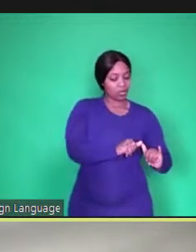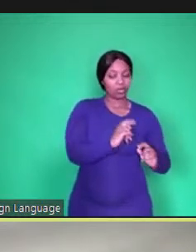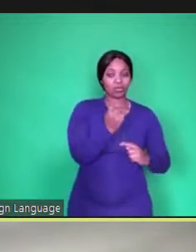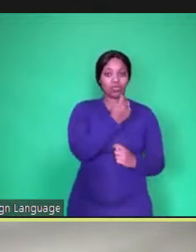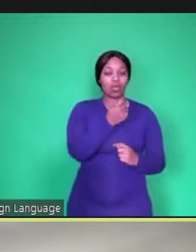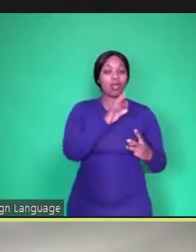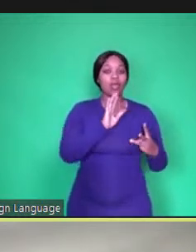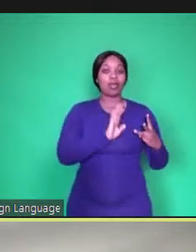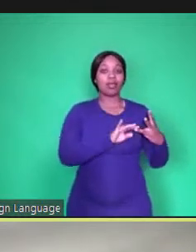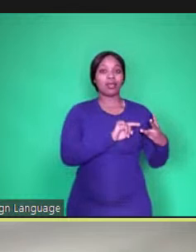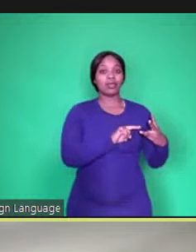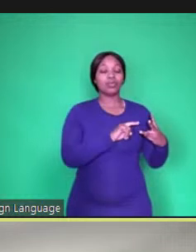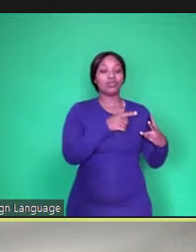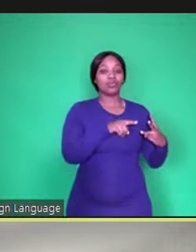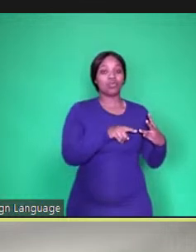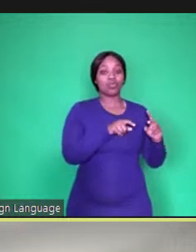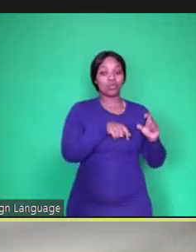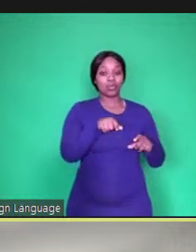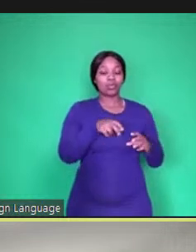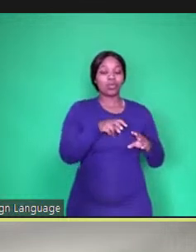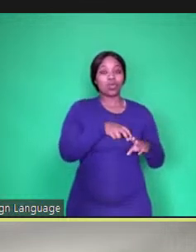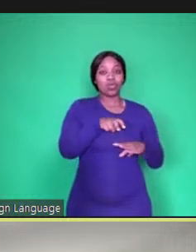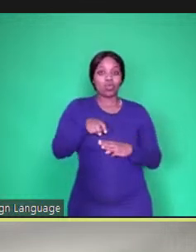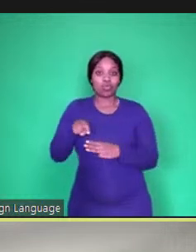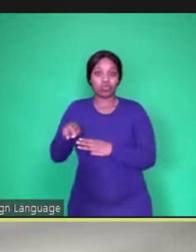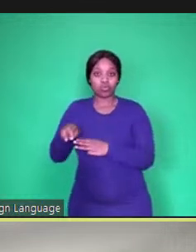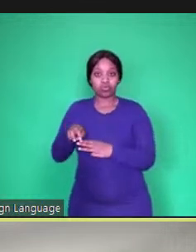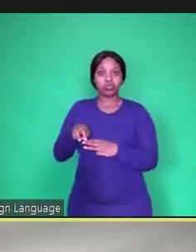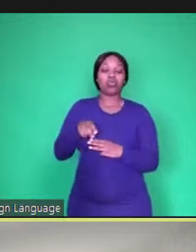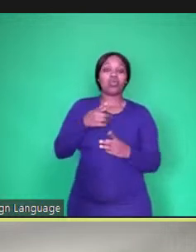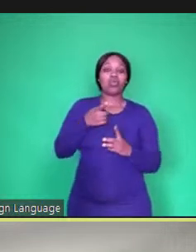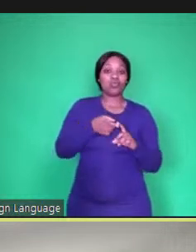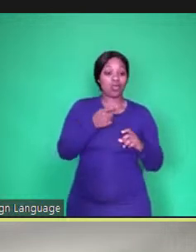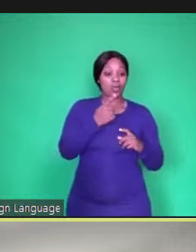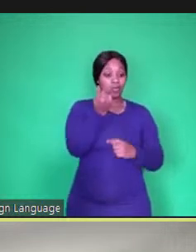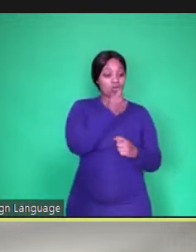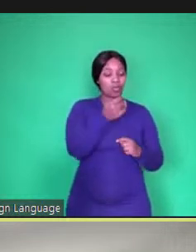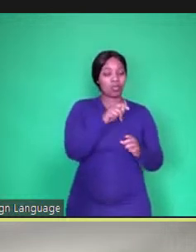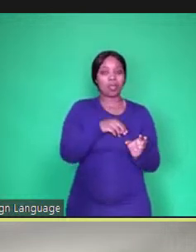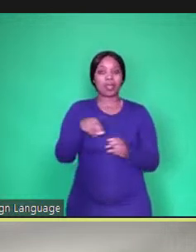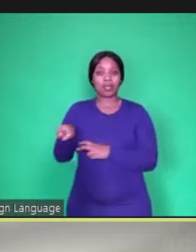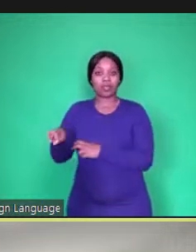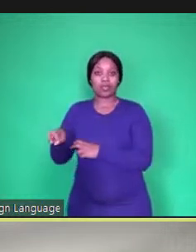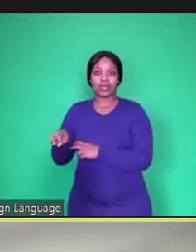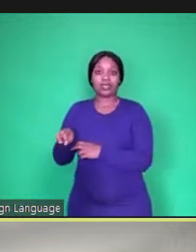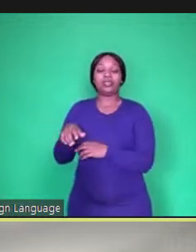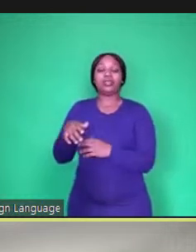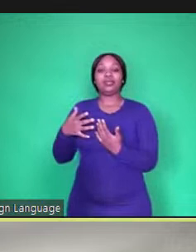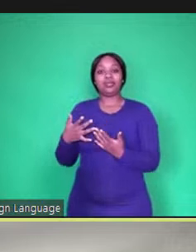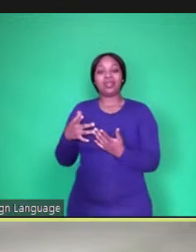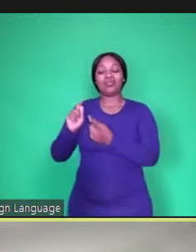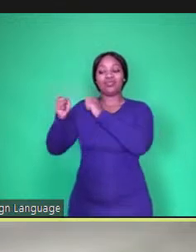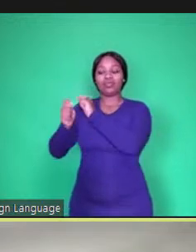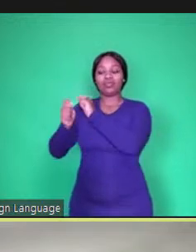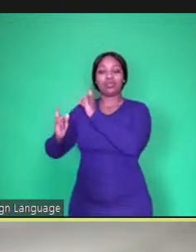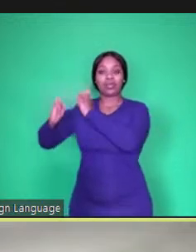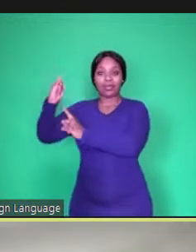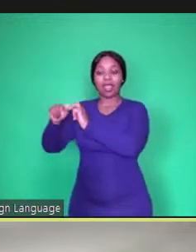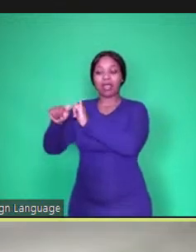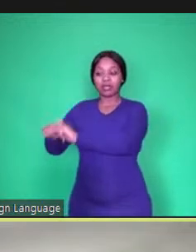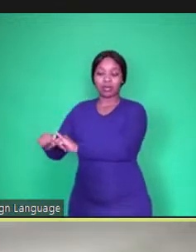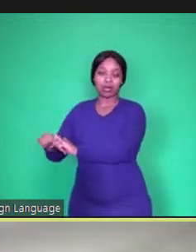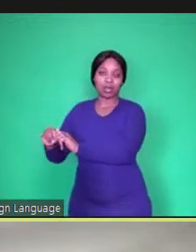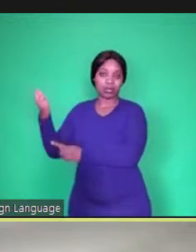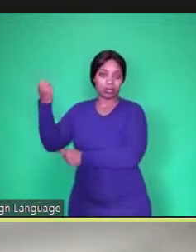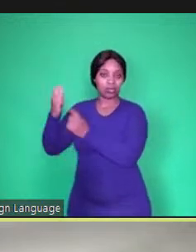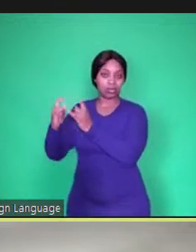urban migration cohort. So this is where someone was rural, and in a subsequent wave, they became urban and remained urban. Now,